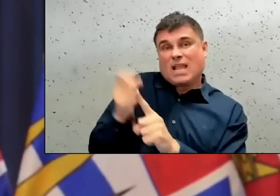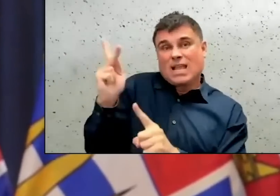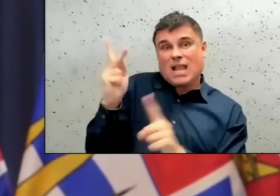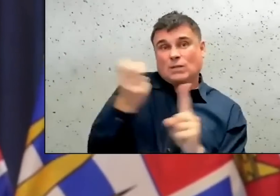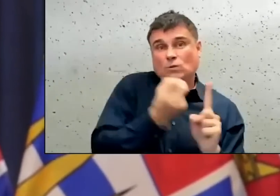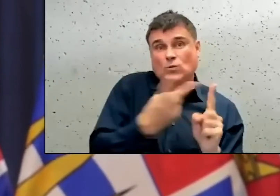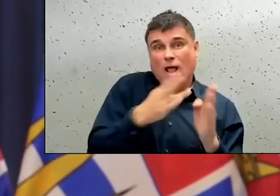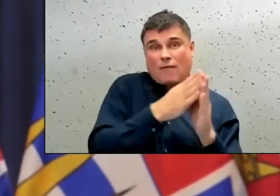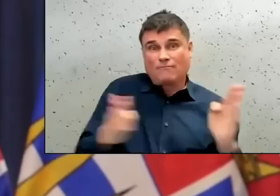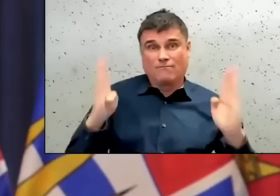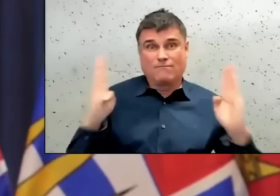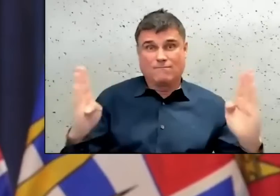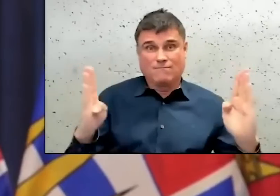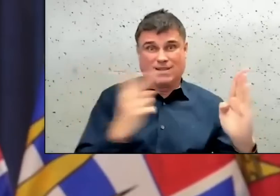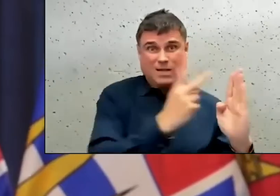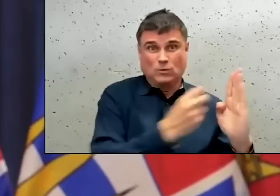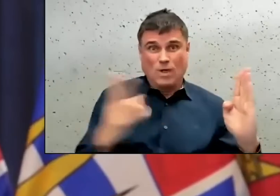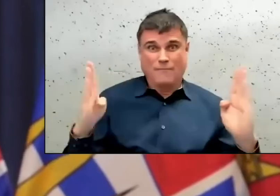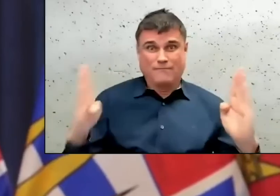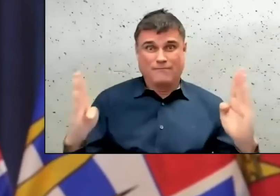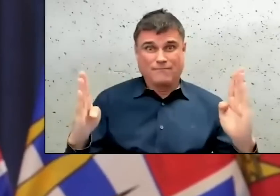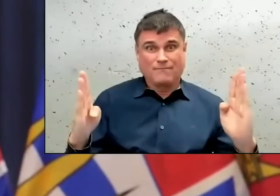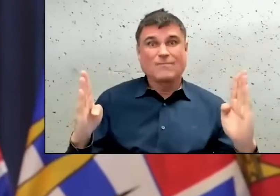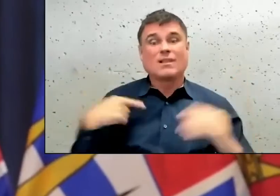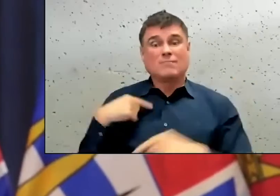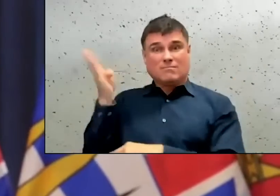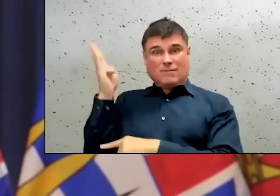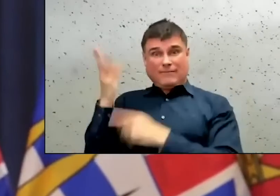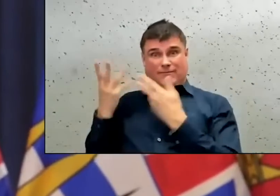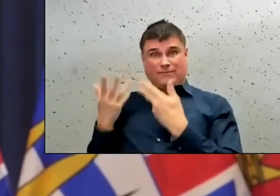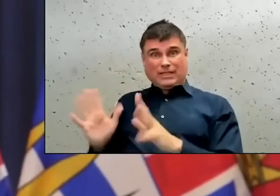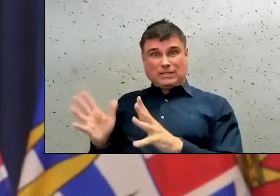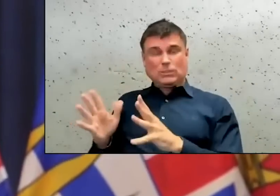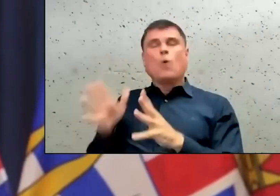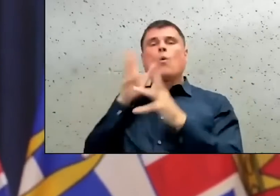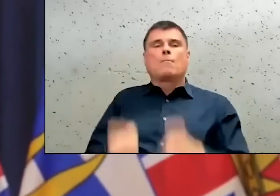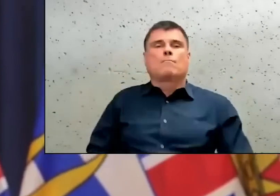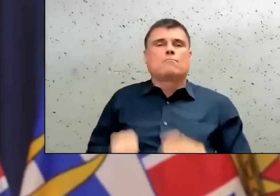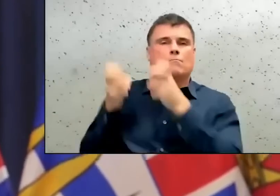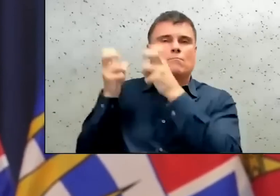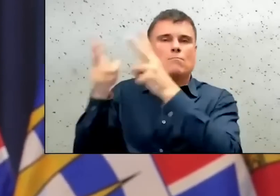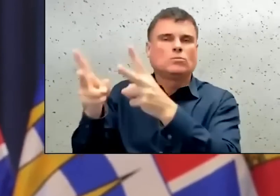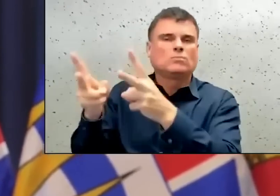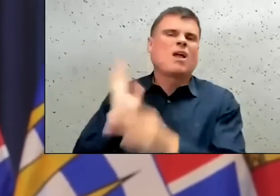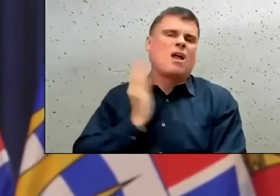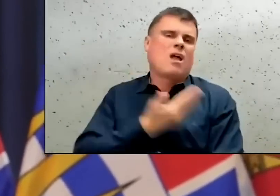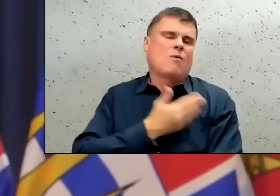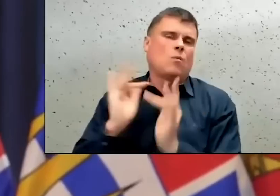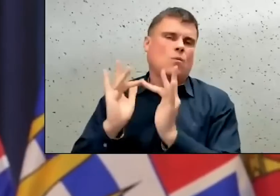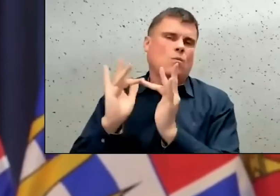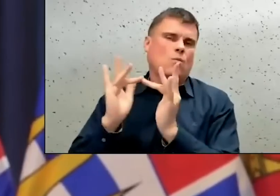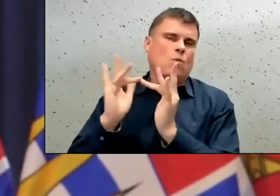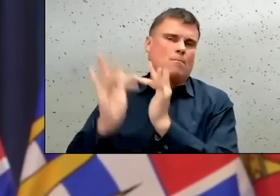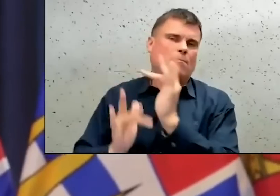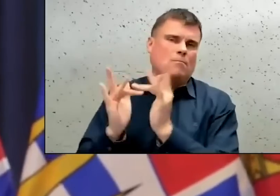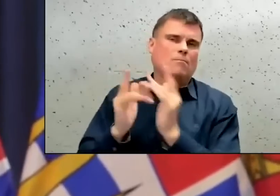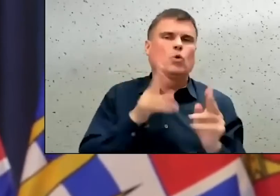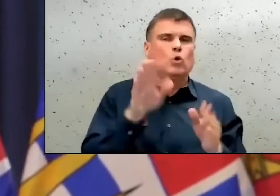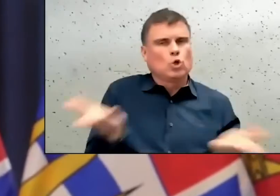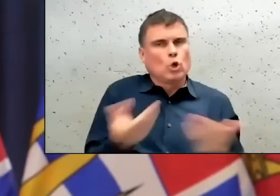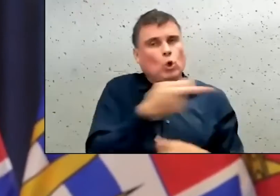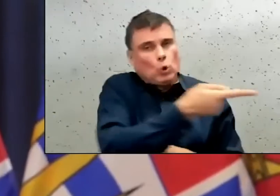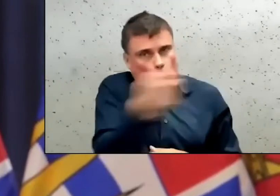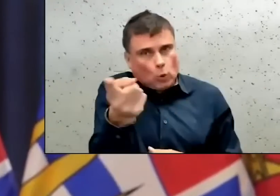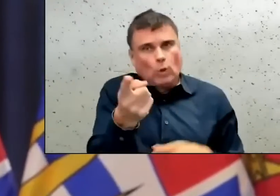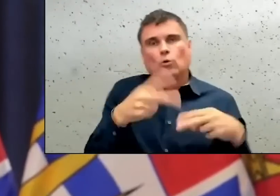will be posted after the briefing today on the BC CDC website, and there's quite a bit more detail in it, so I encourage people to go there.